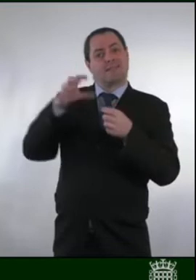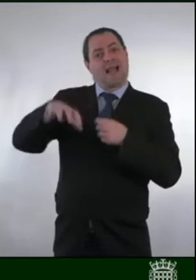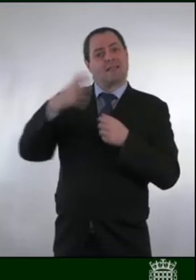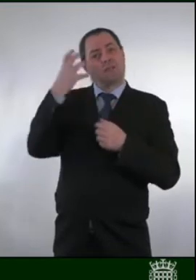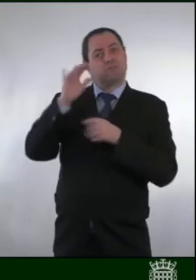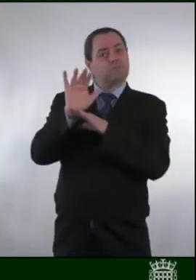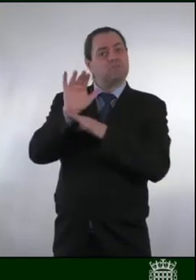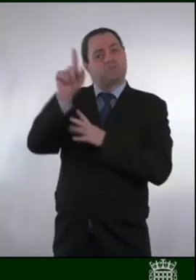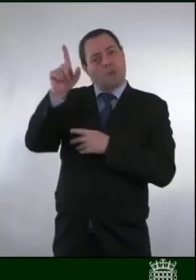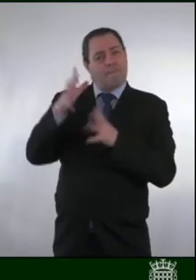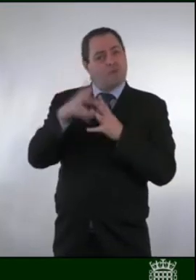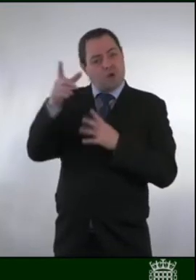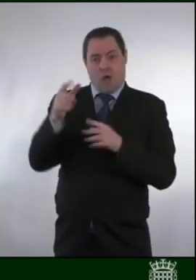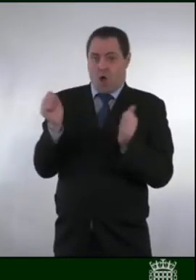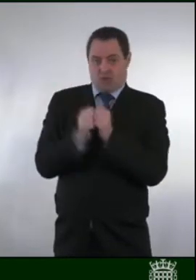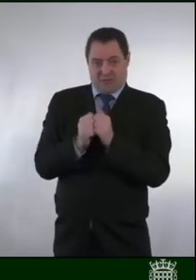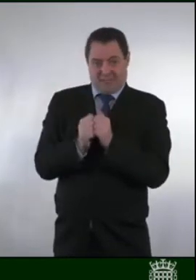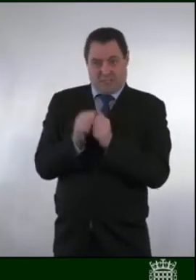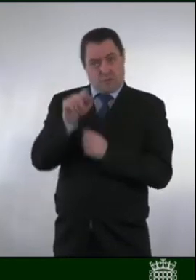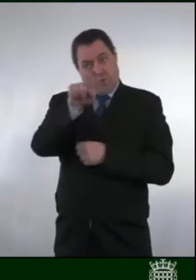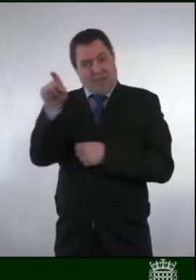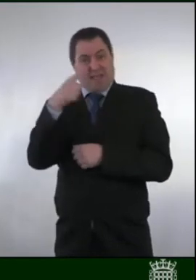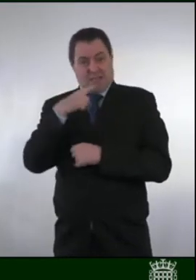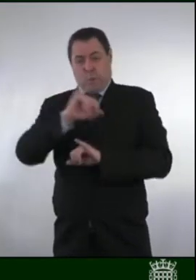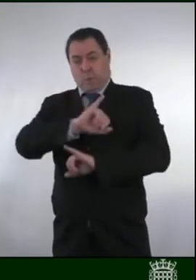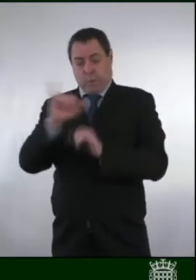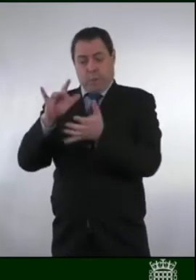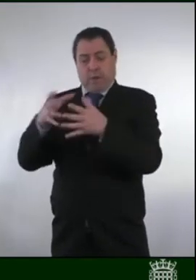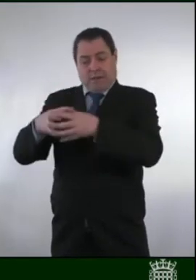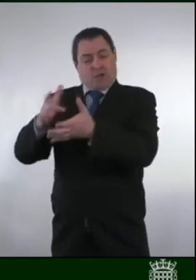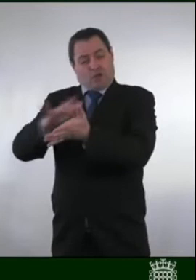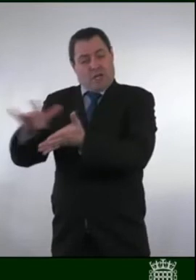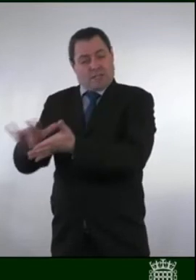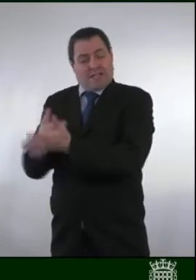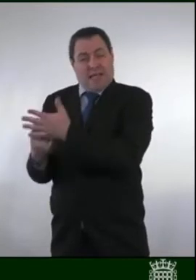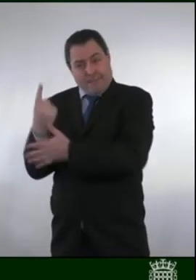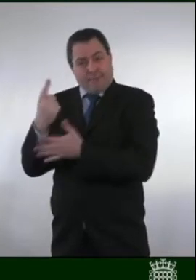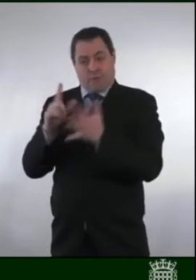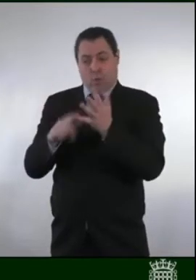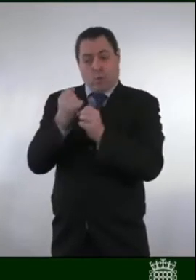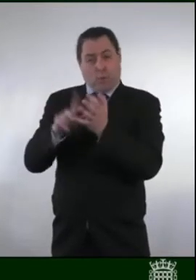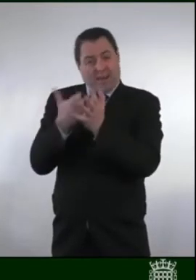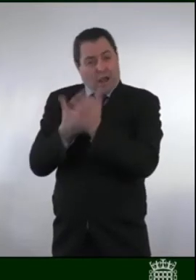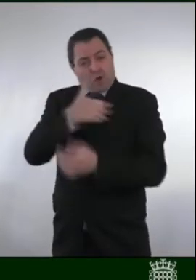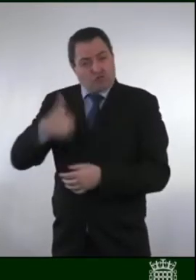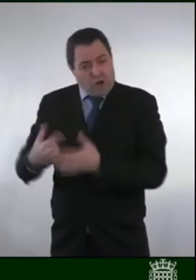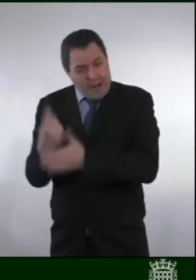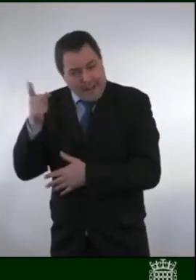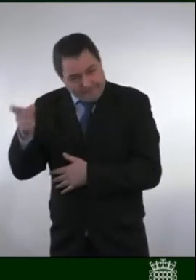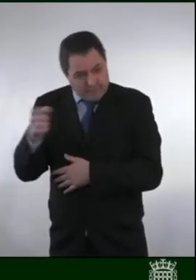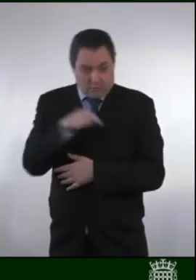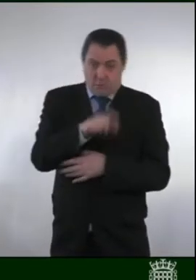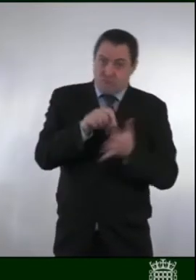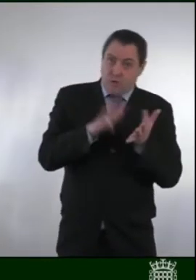Prime Minister prepared to follow that lead? Is he prepared to stand up today and clearly state that genocide is